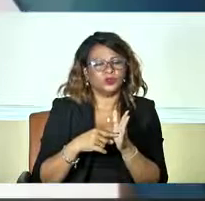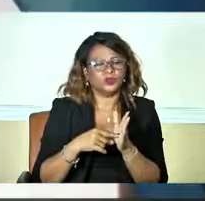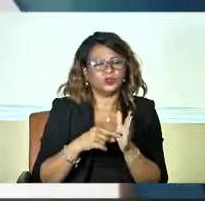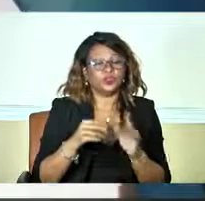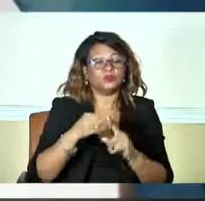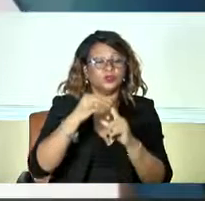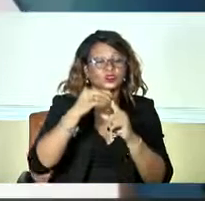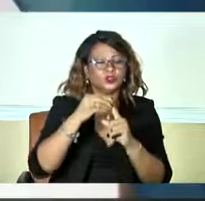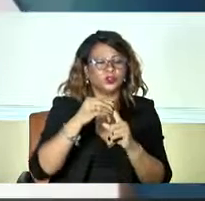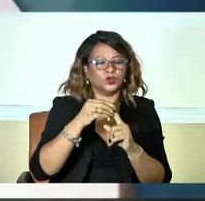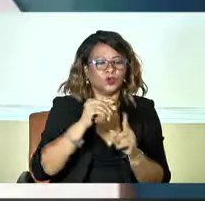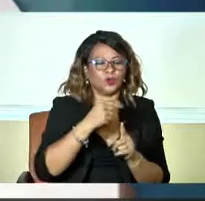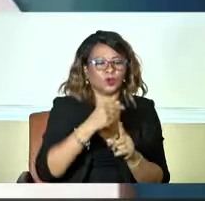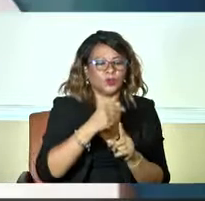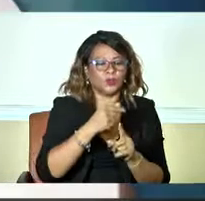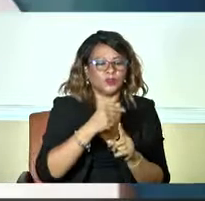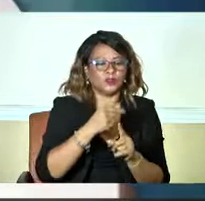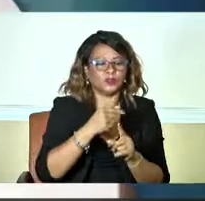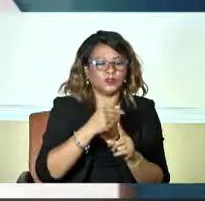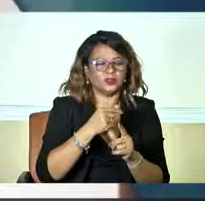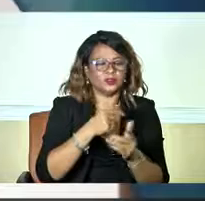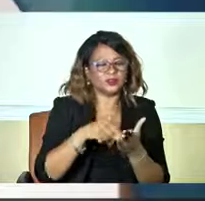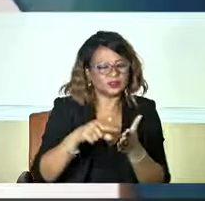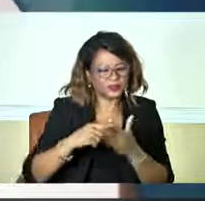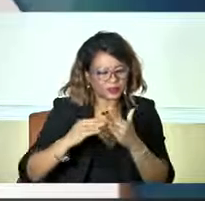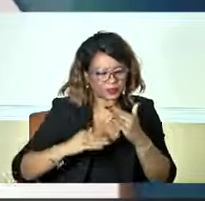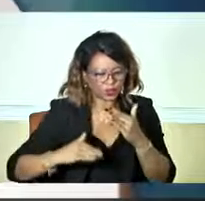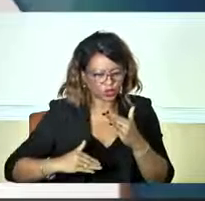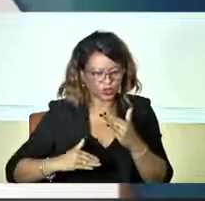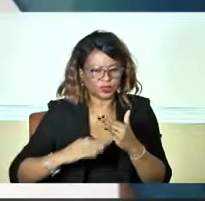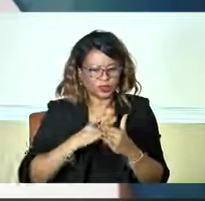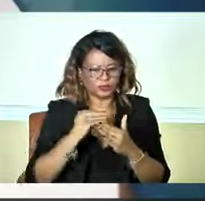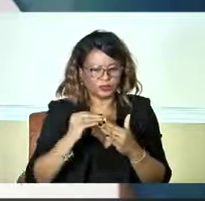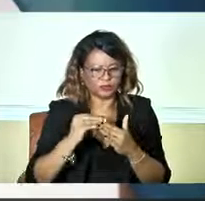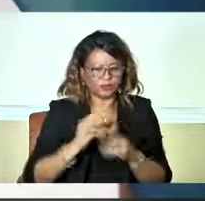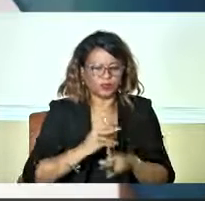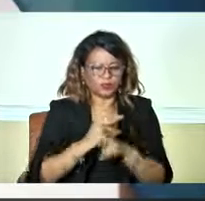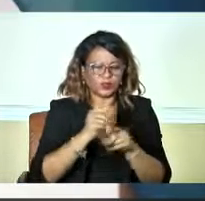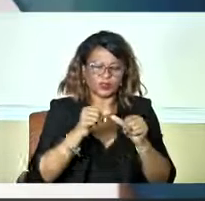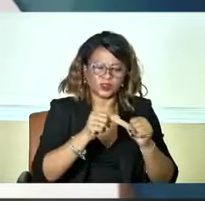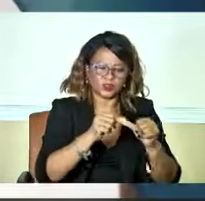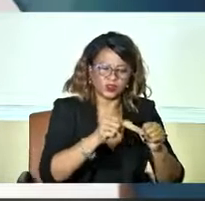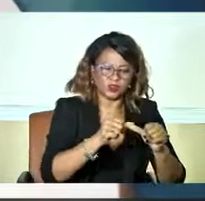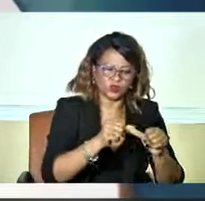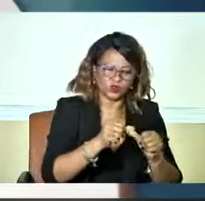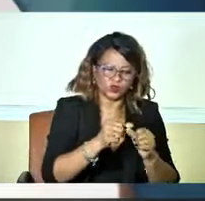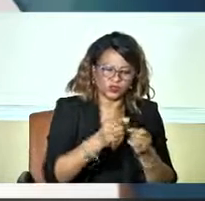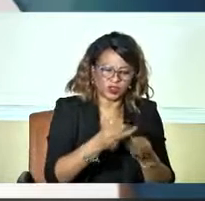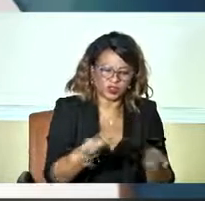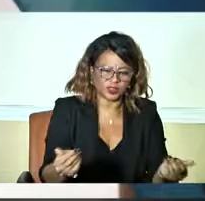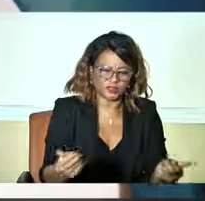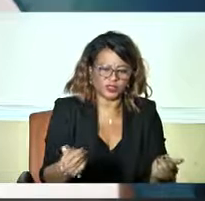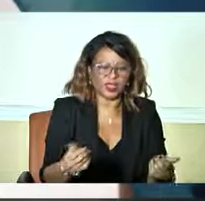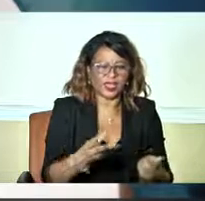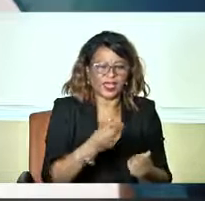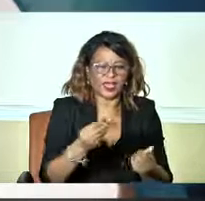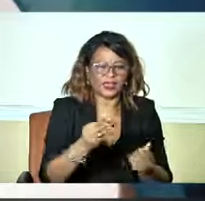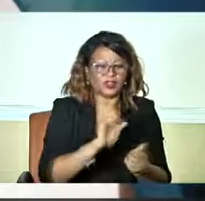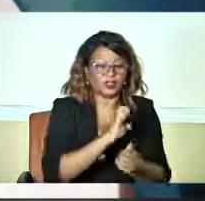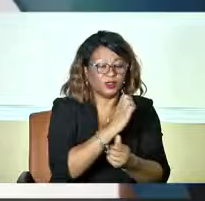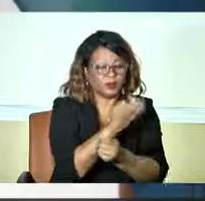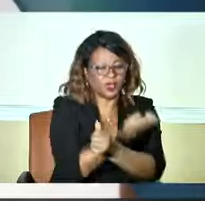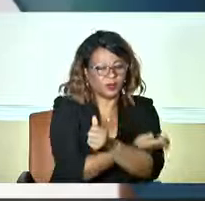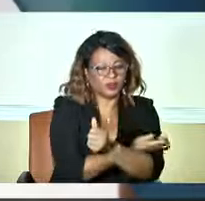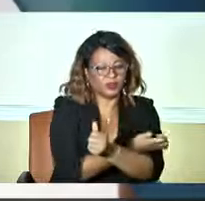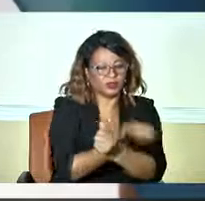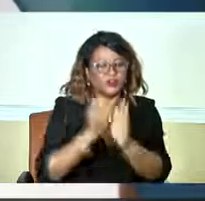Bahama Recovery Zone concessions in an effort to provide continued relief and empowerment